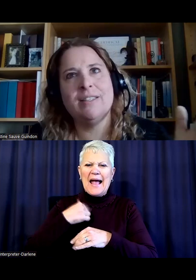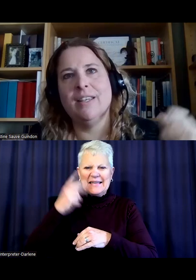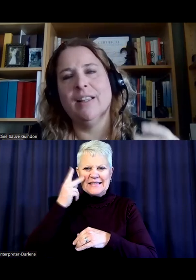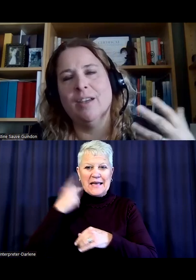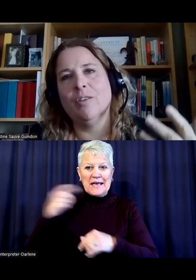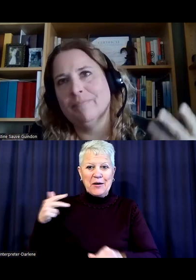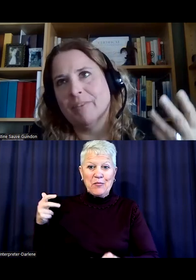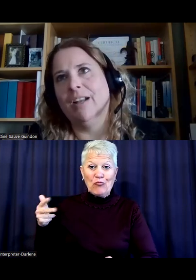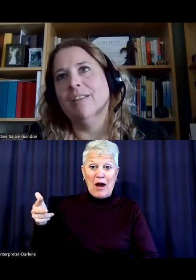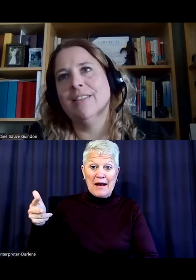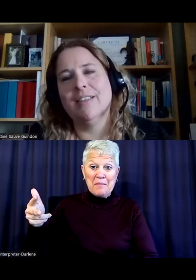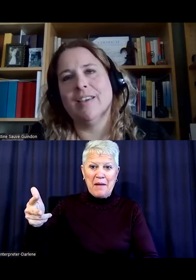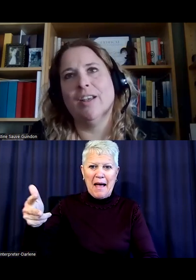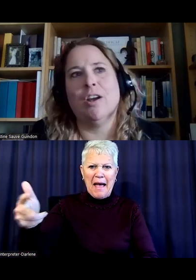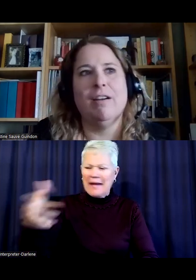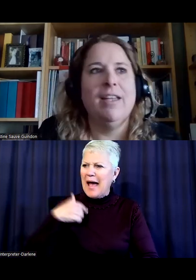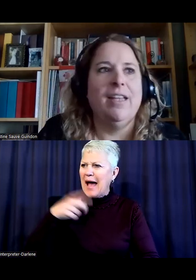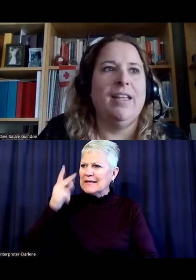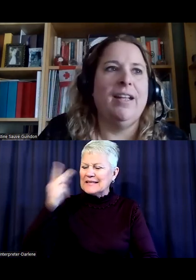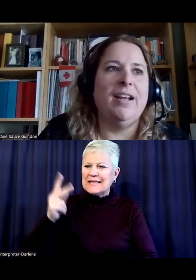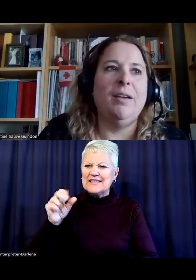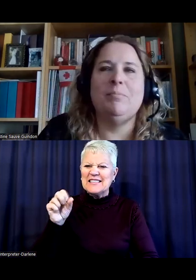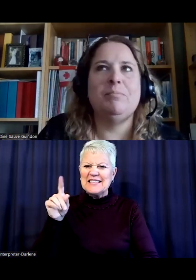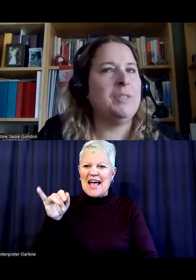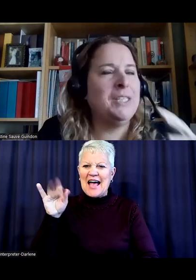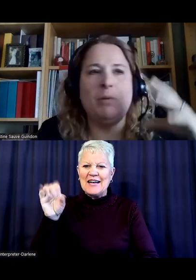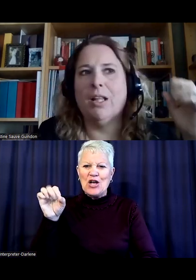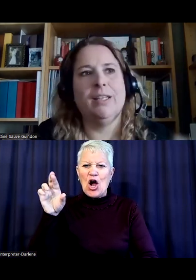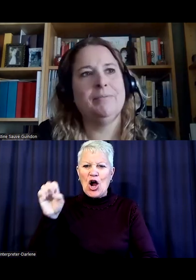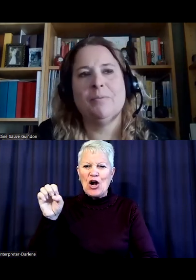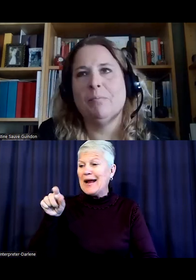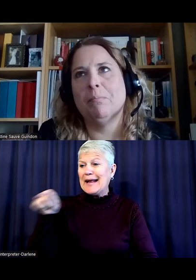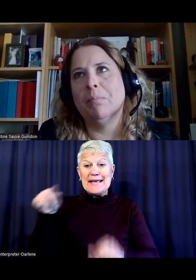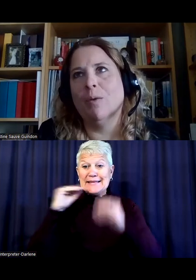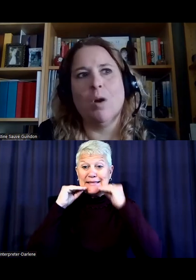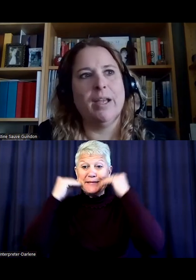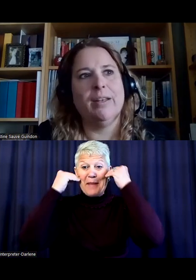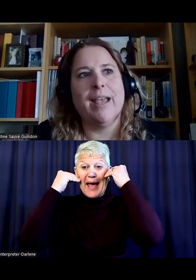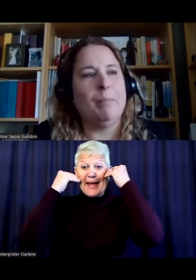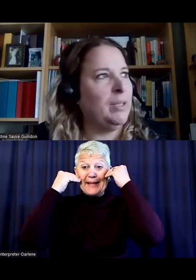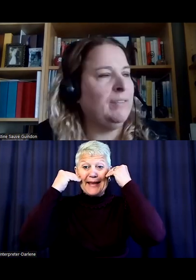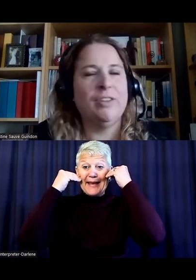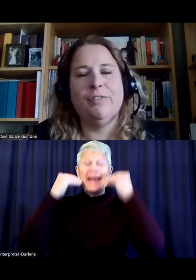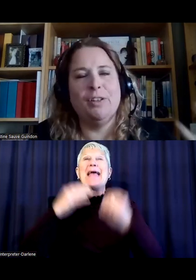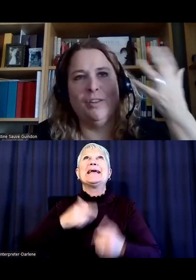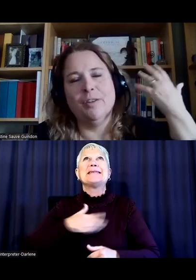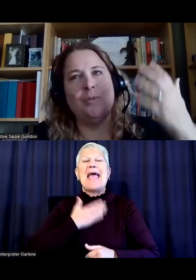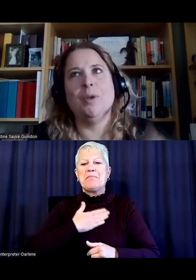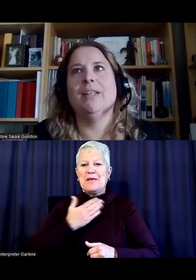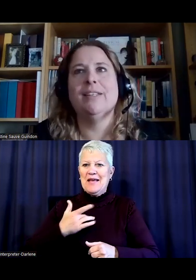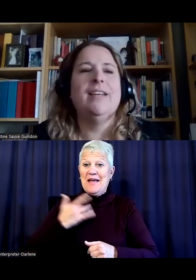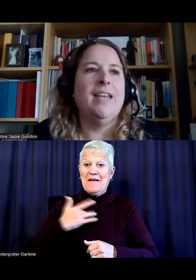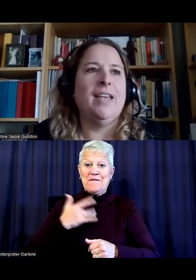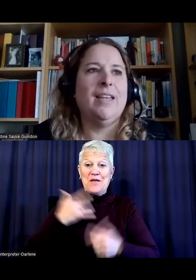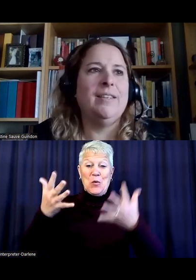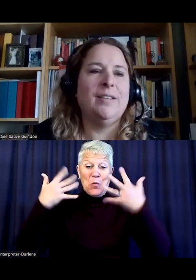and I'll see the sidecar, and he's smiling big, wide and happy to feel the